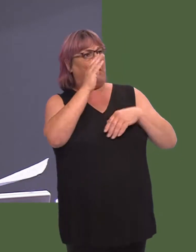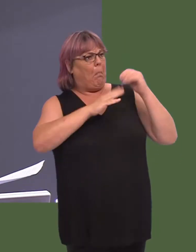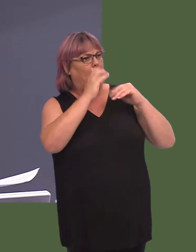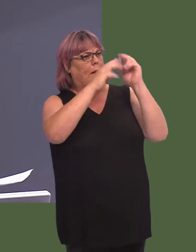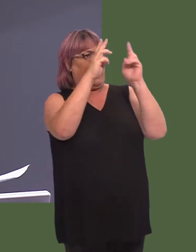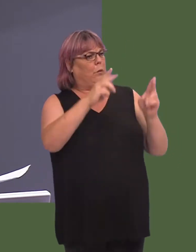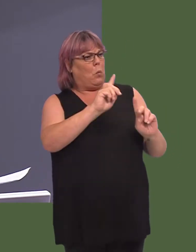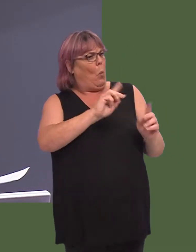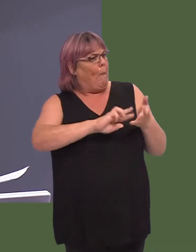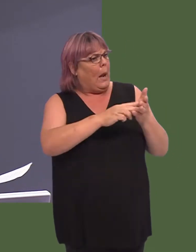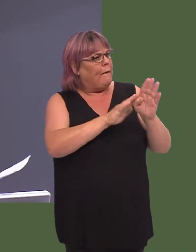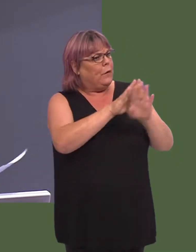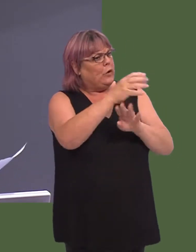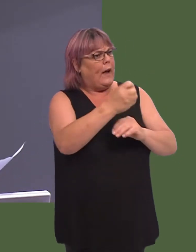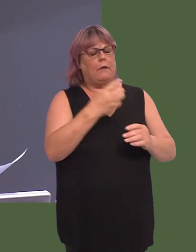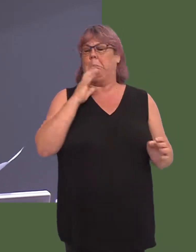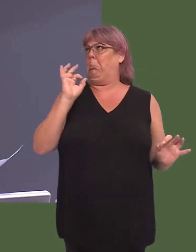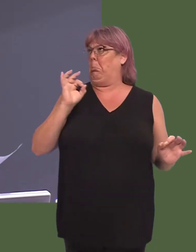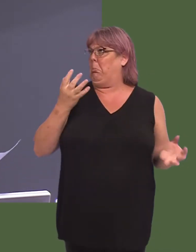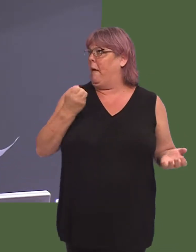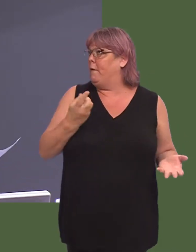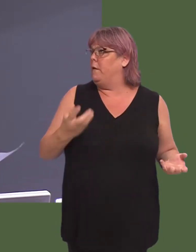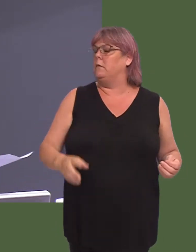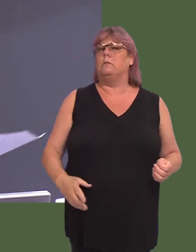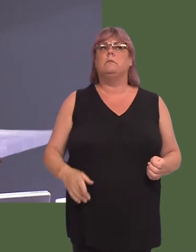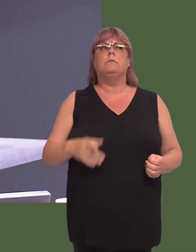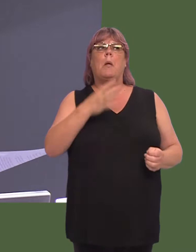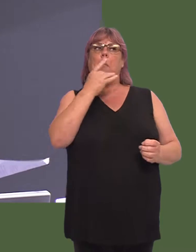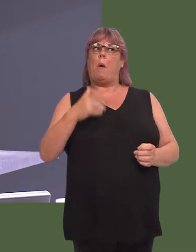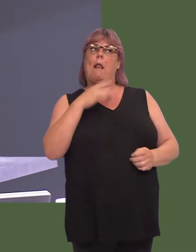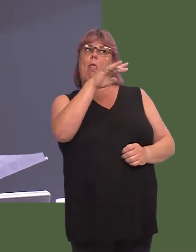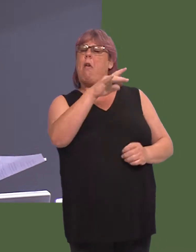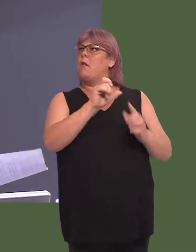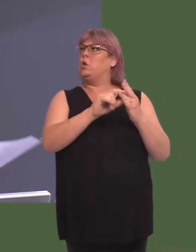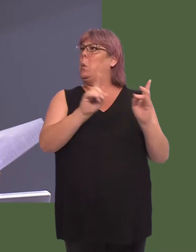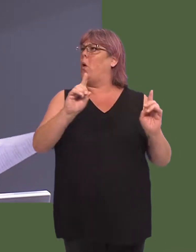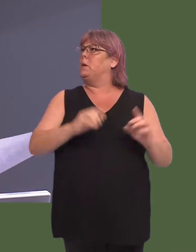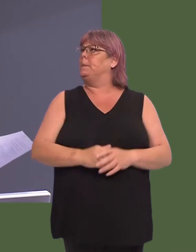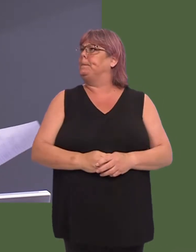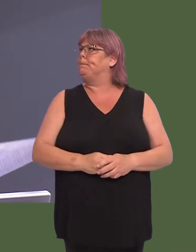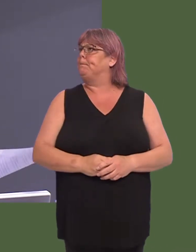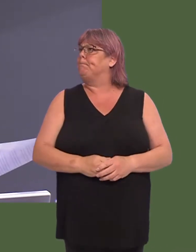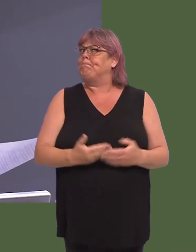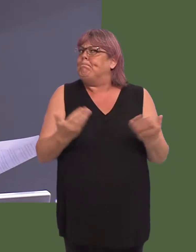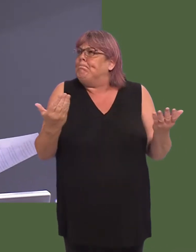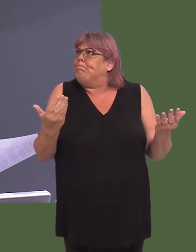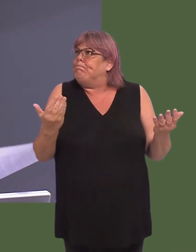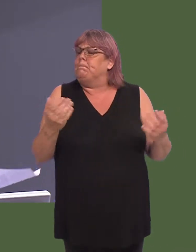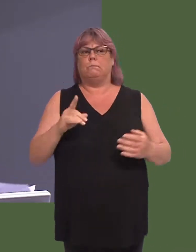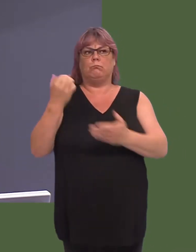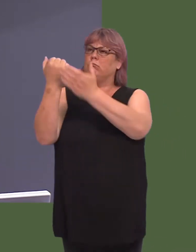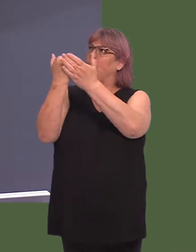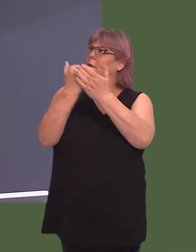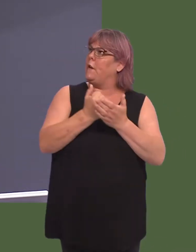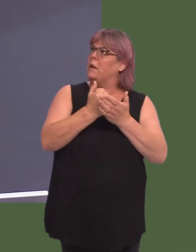plan when you speak to developers. So my question is, what are constituents meant to do?